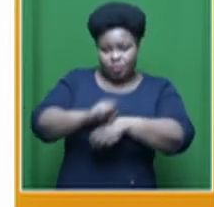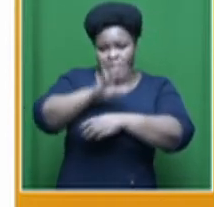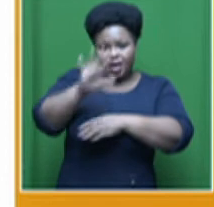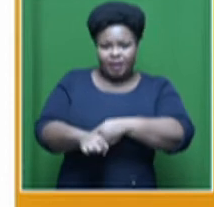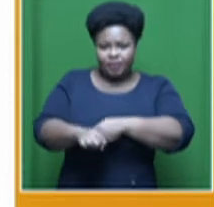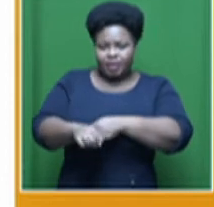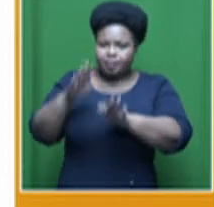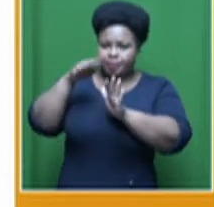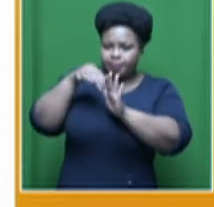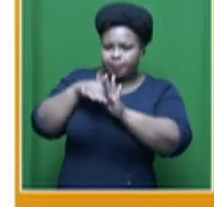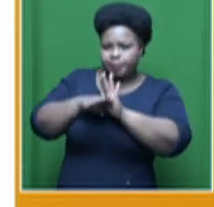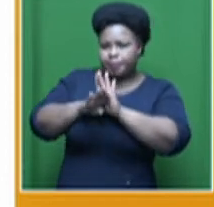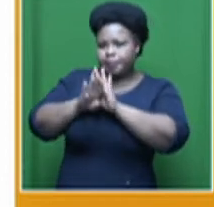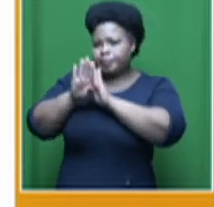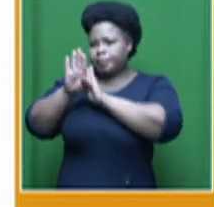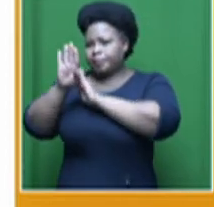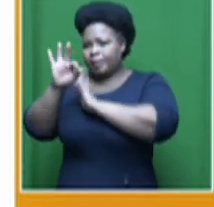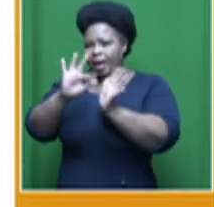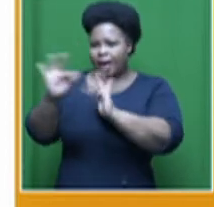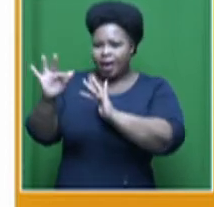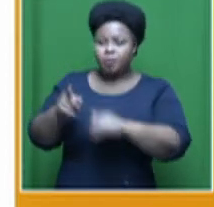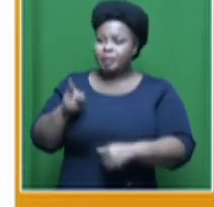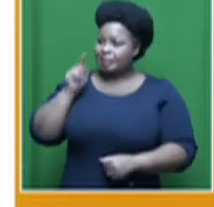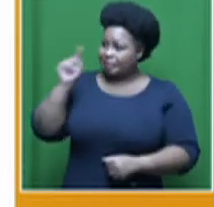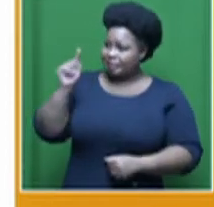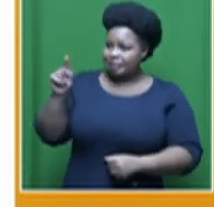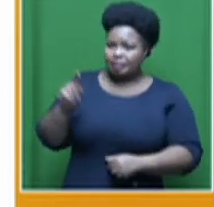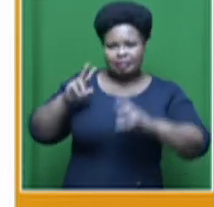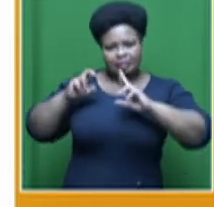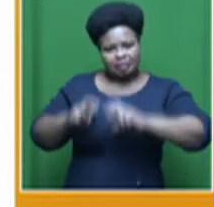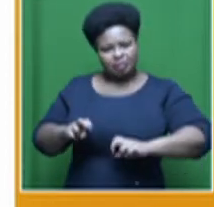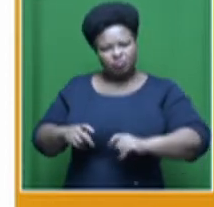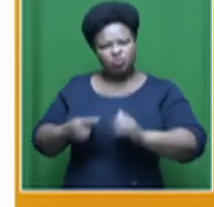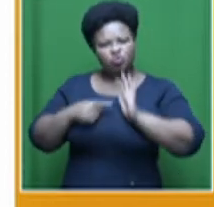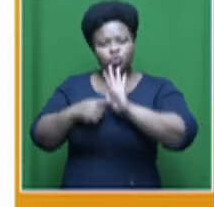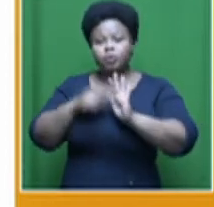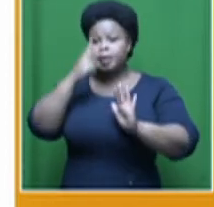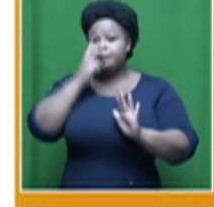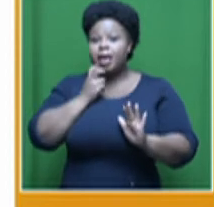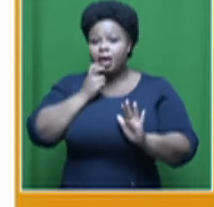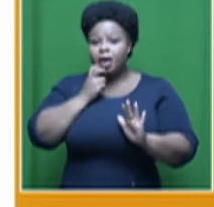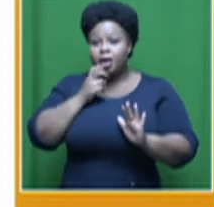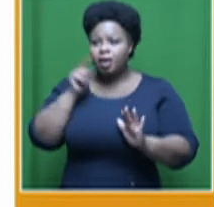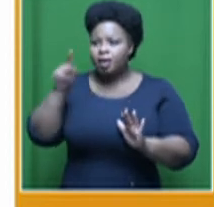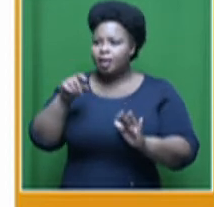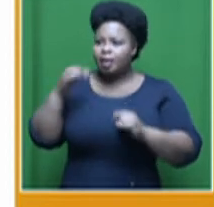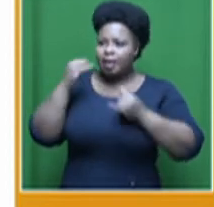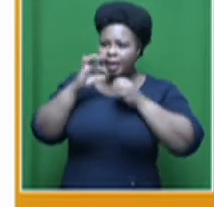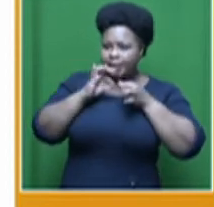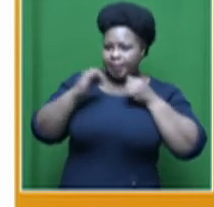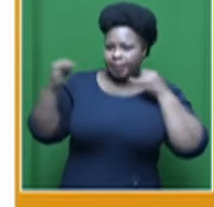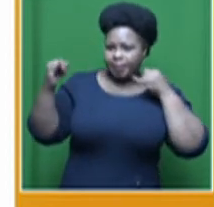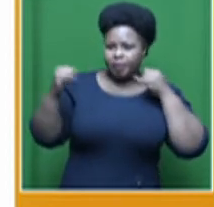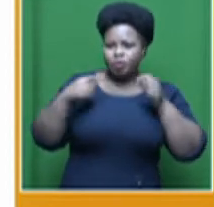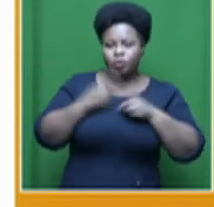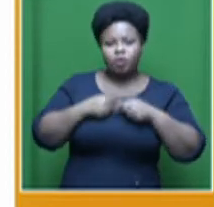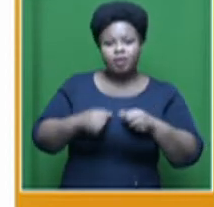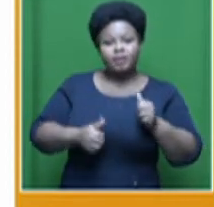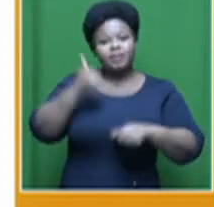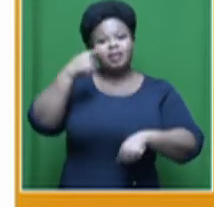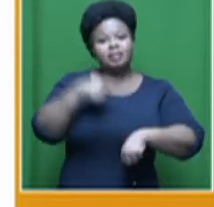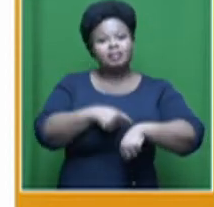Africa. And the enrollment into this particular study, which is shown over the black line, started at a time when the first